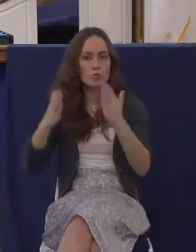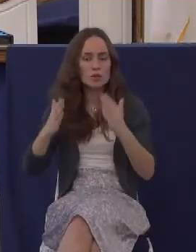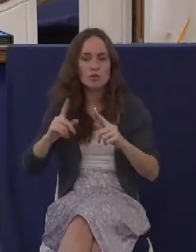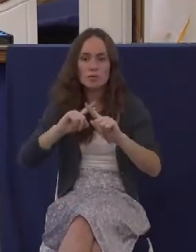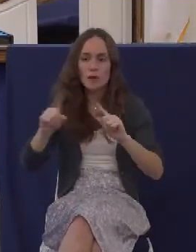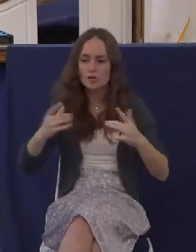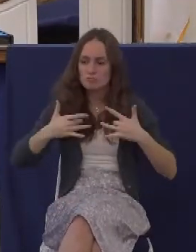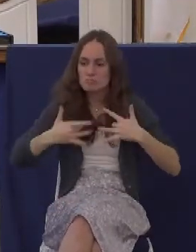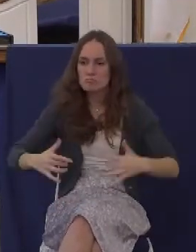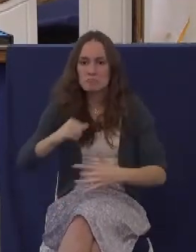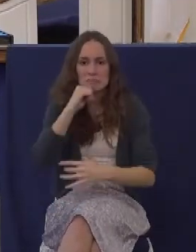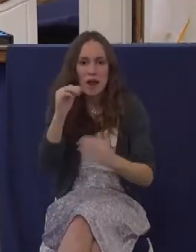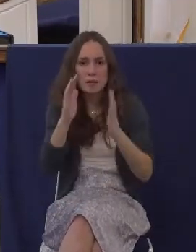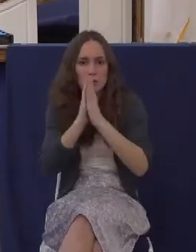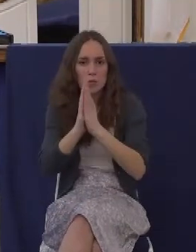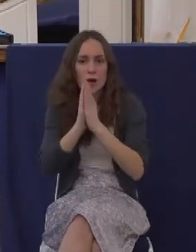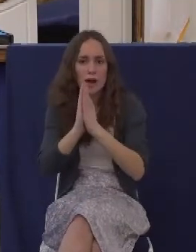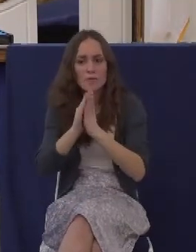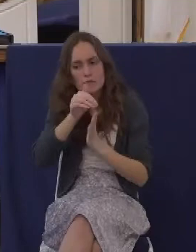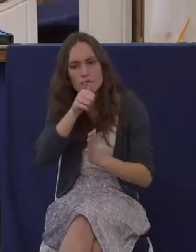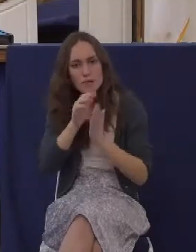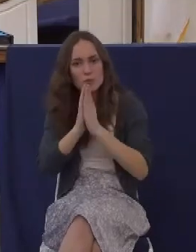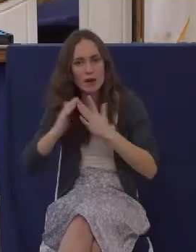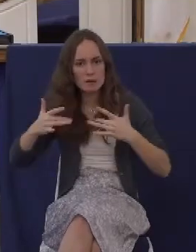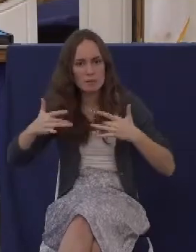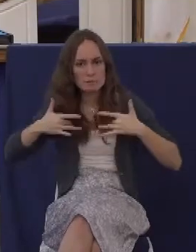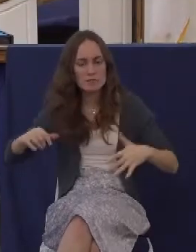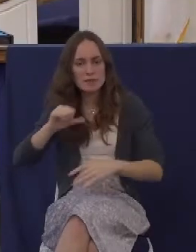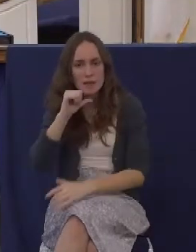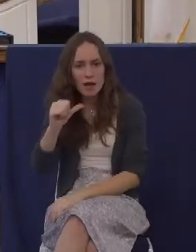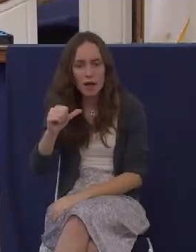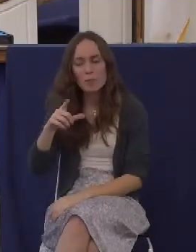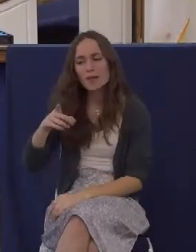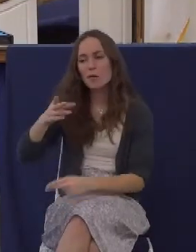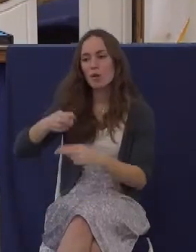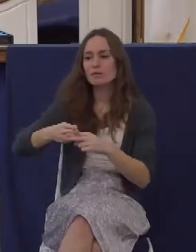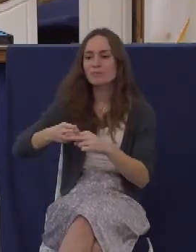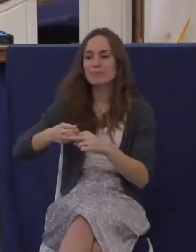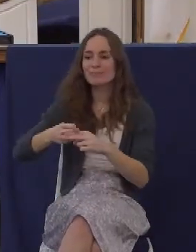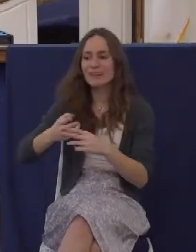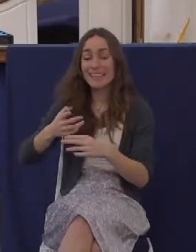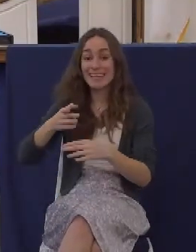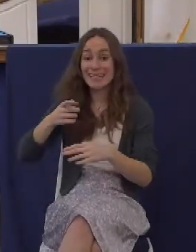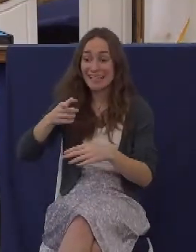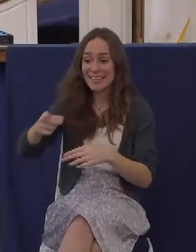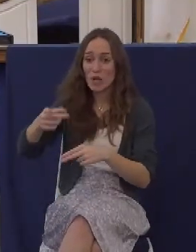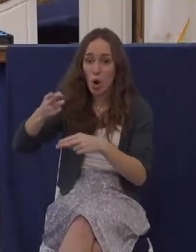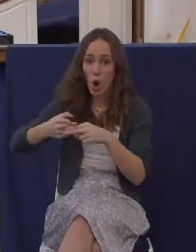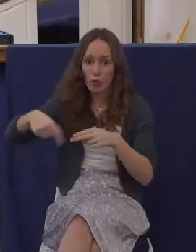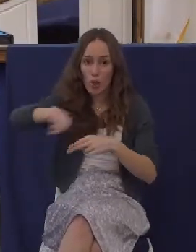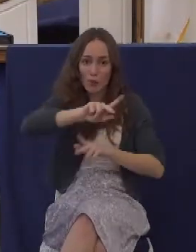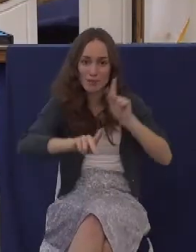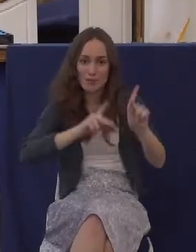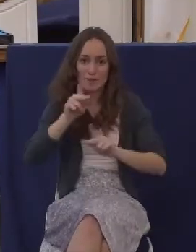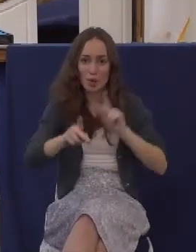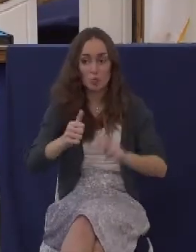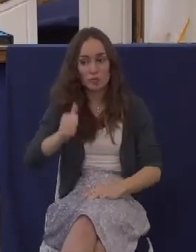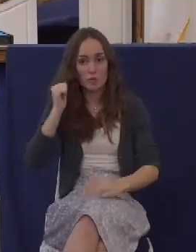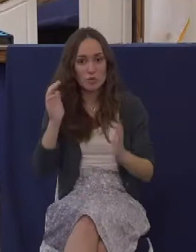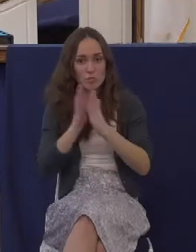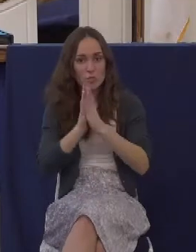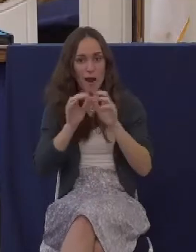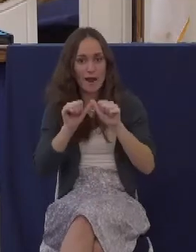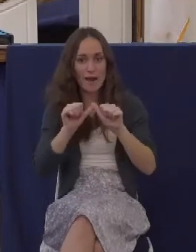regular secret prayer are what he called unconverted hypocrites. And this is what he said,